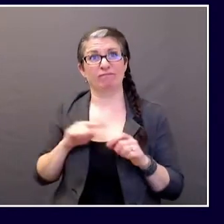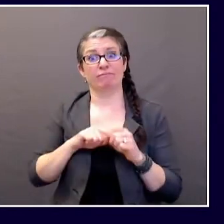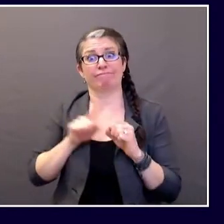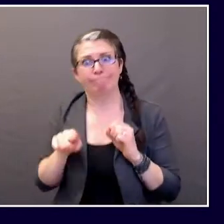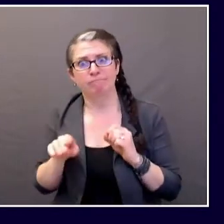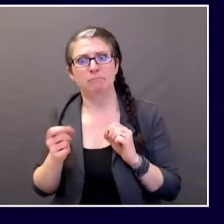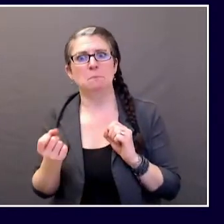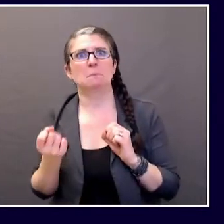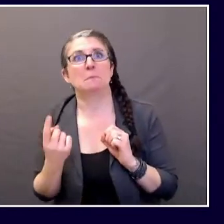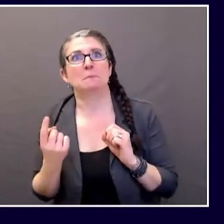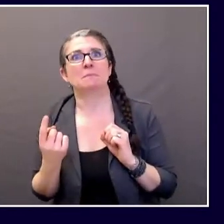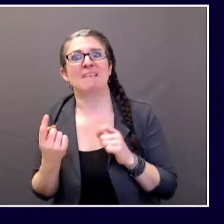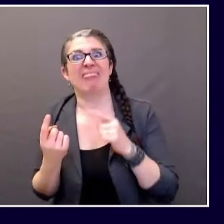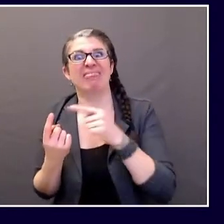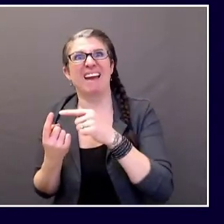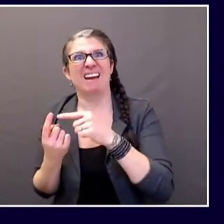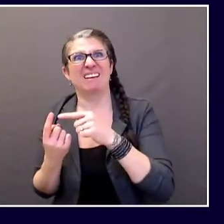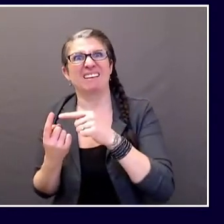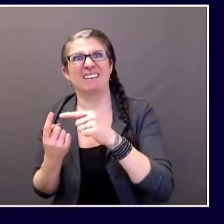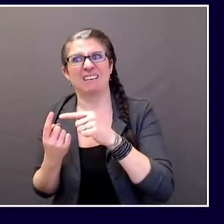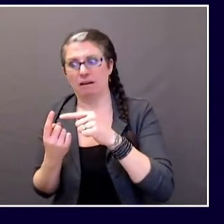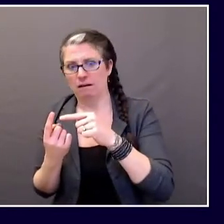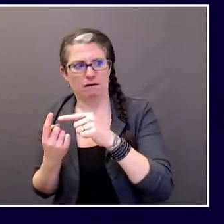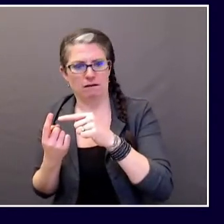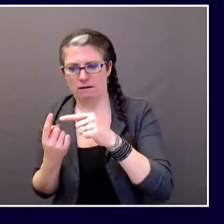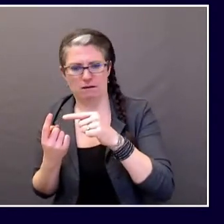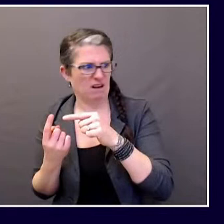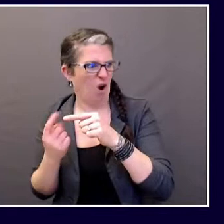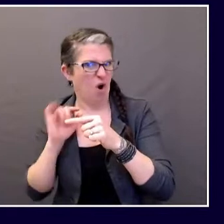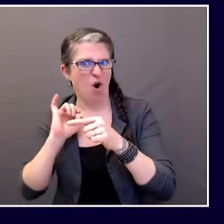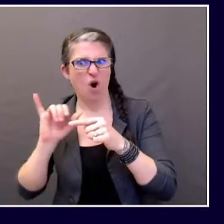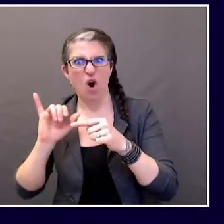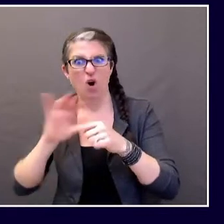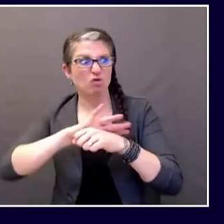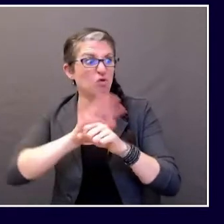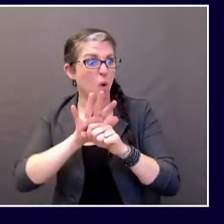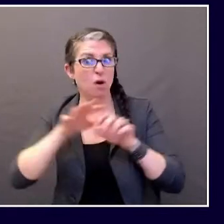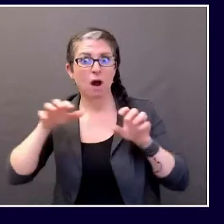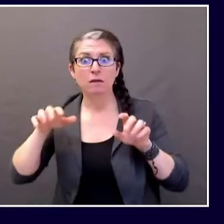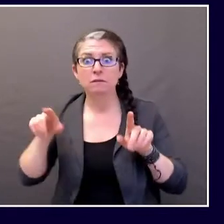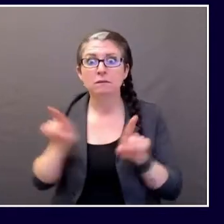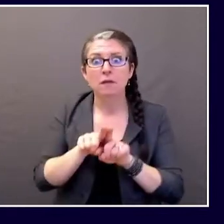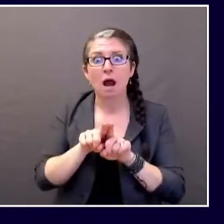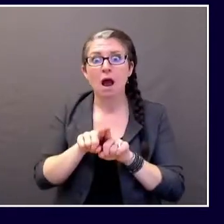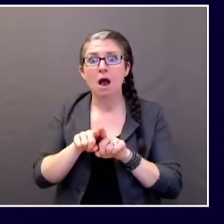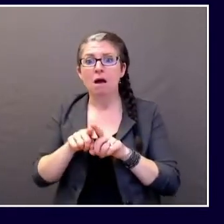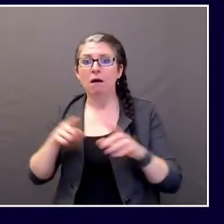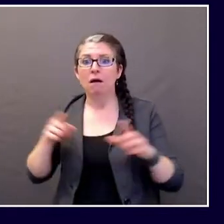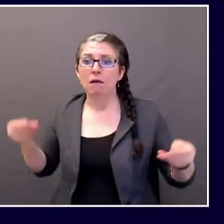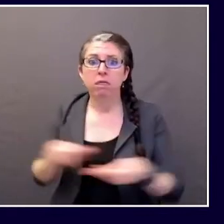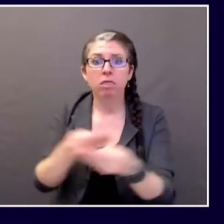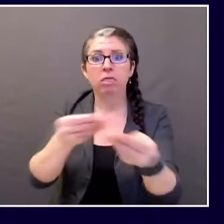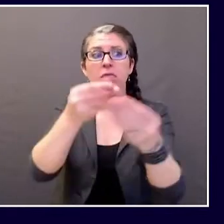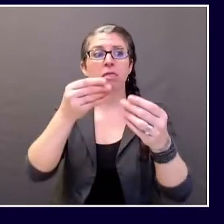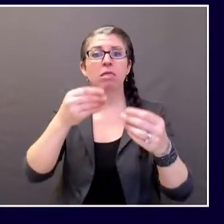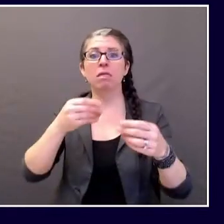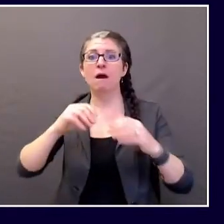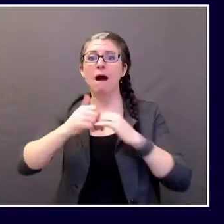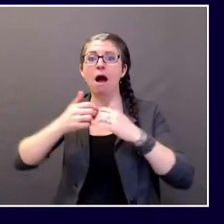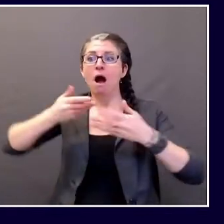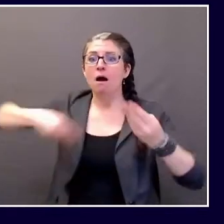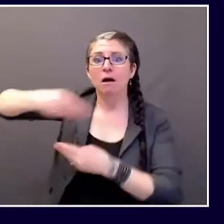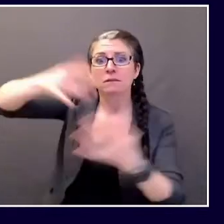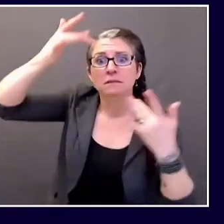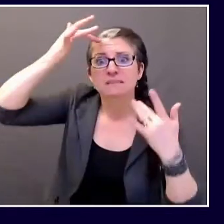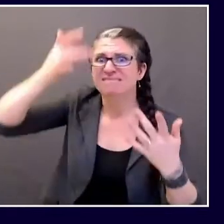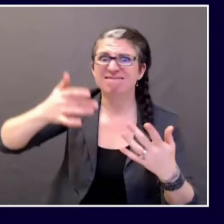as many people as quickly as possible is our primary goal, alongside this idea of preventing